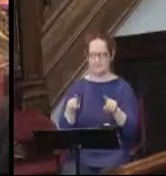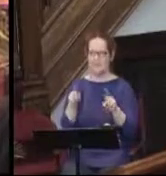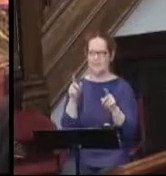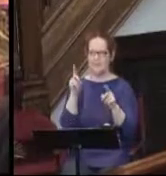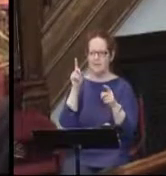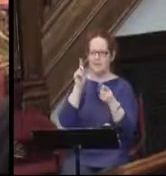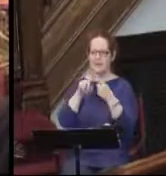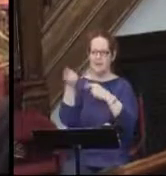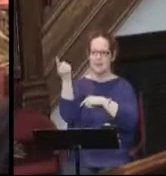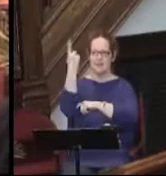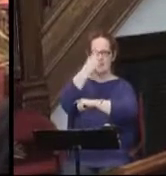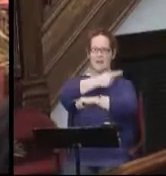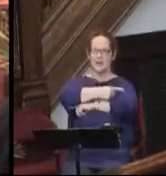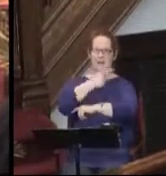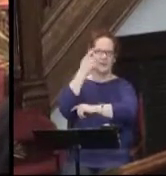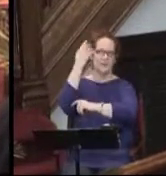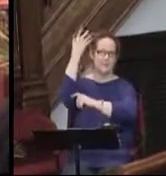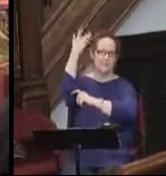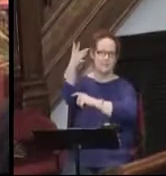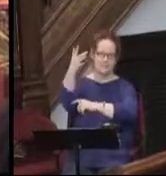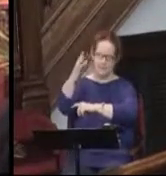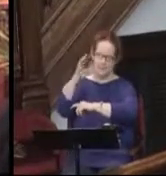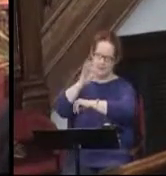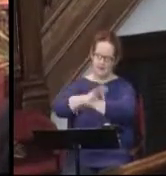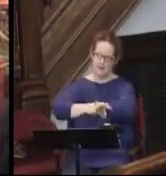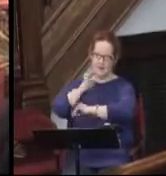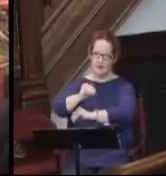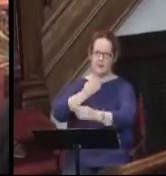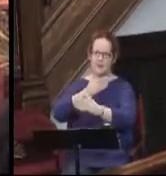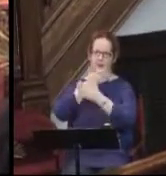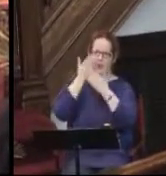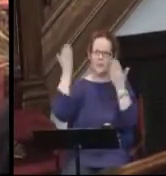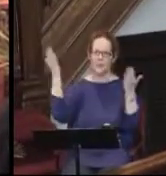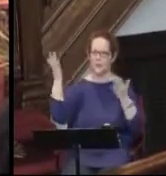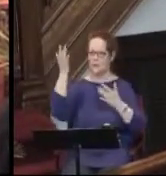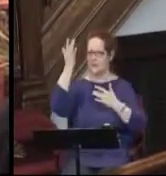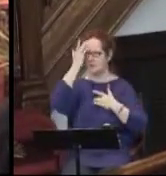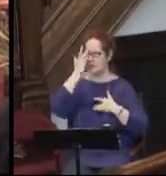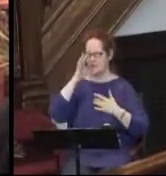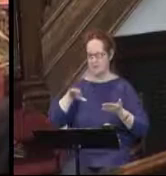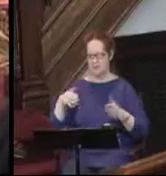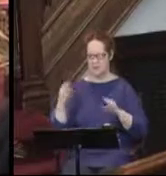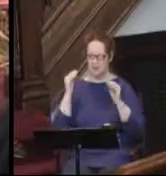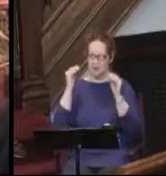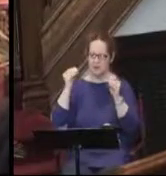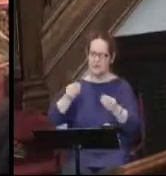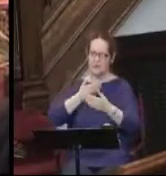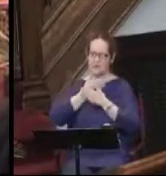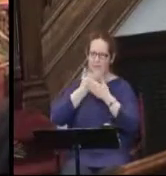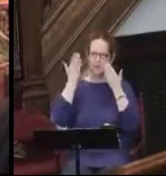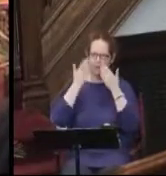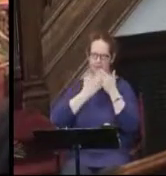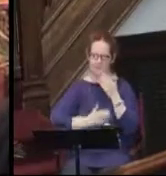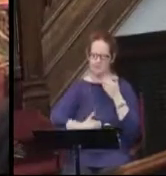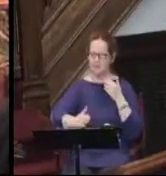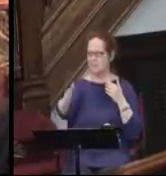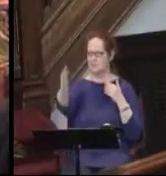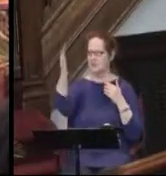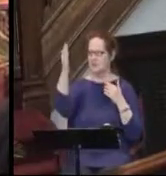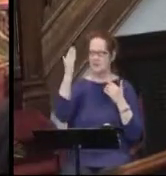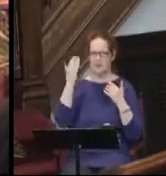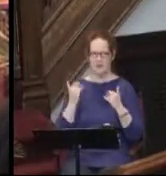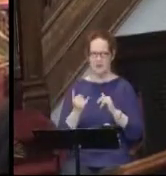tears, until that day in which there is no dawning and no sunset, no death and no